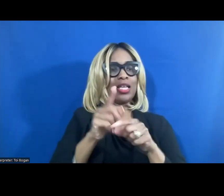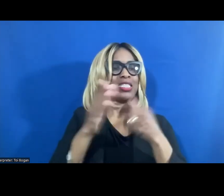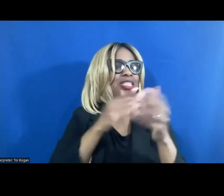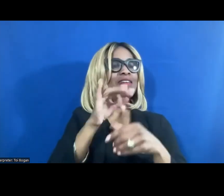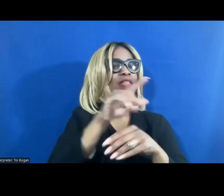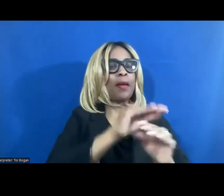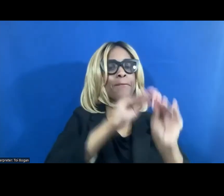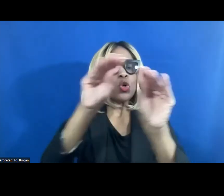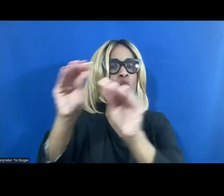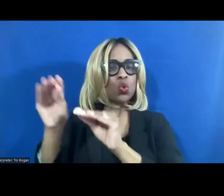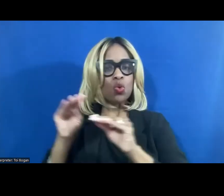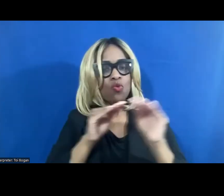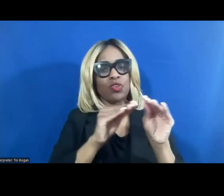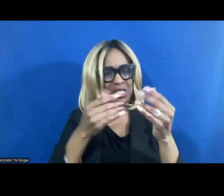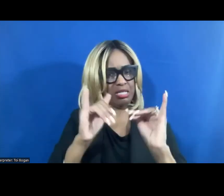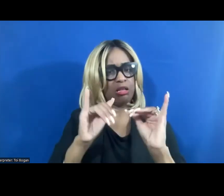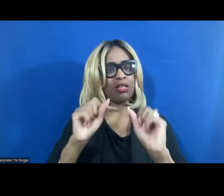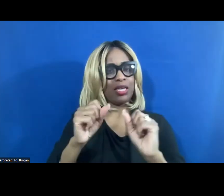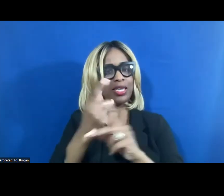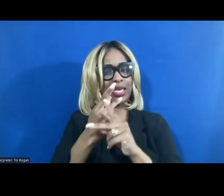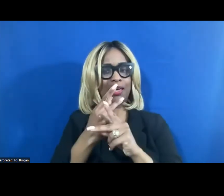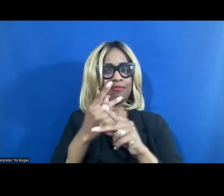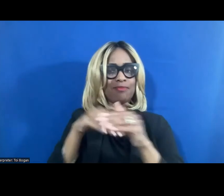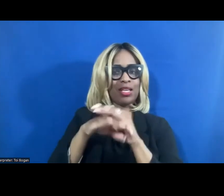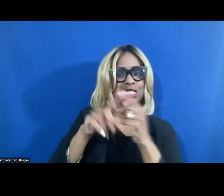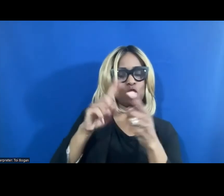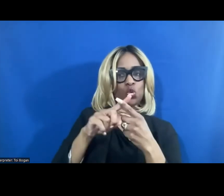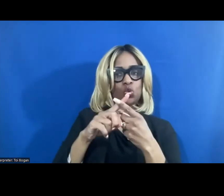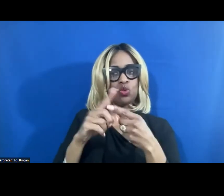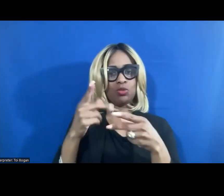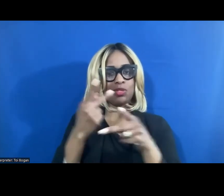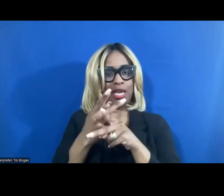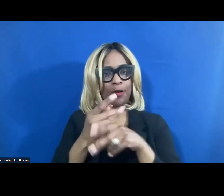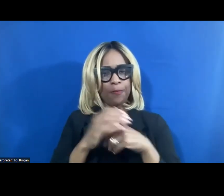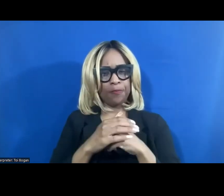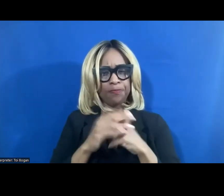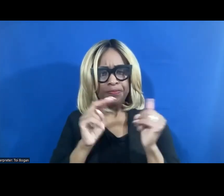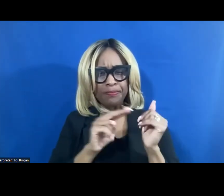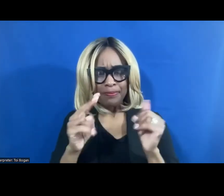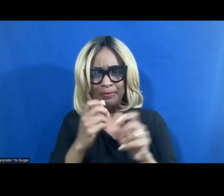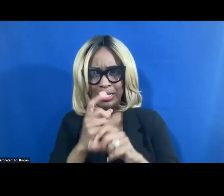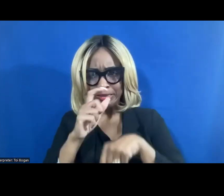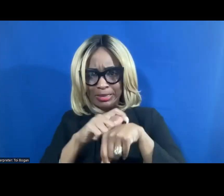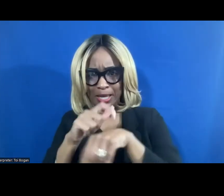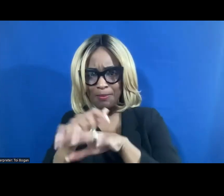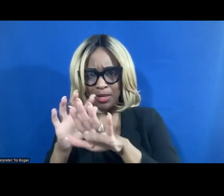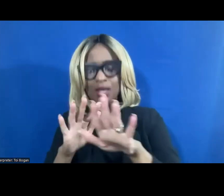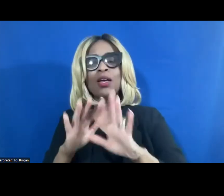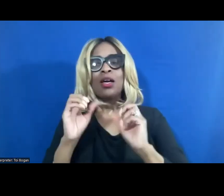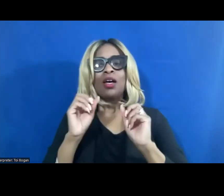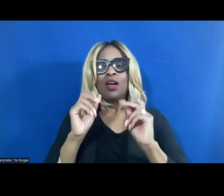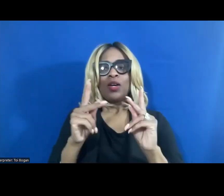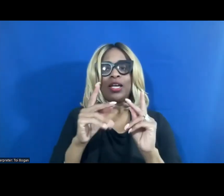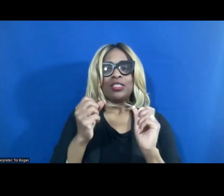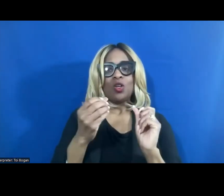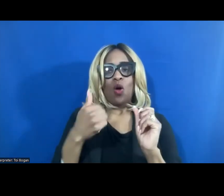So let me just go back to my notes, make sure I'm staying on track and on time. Yeah, so again, I had